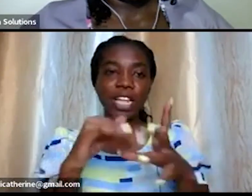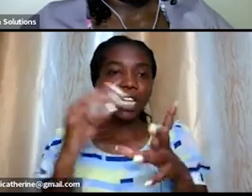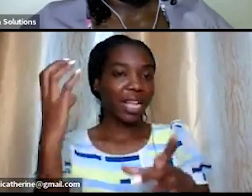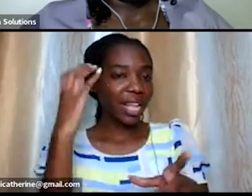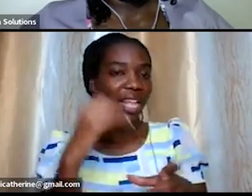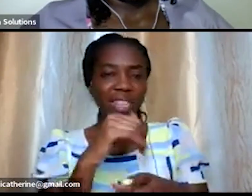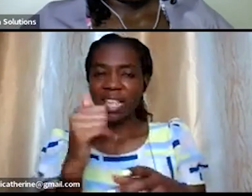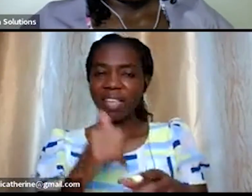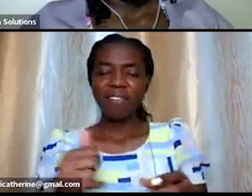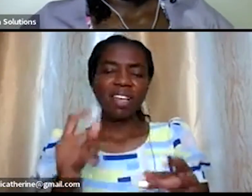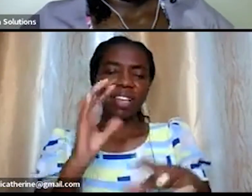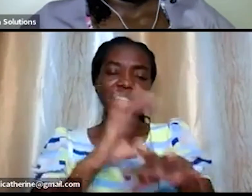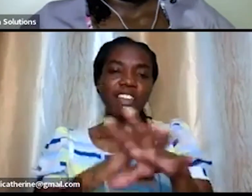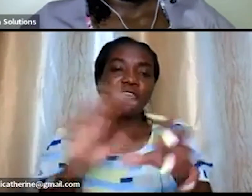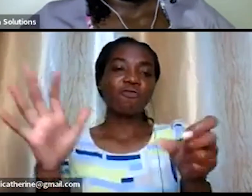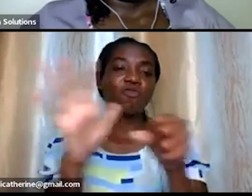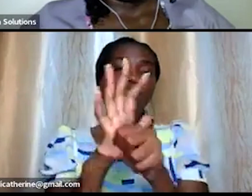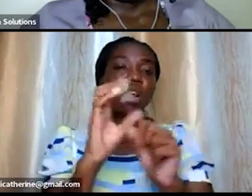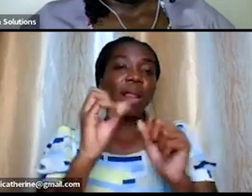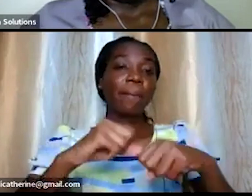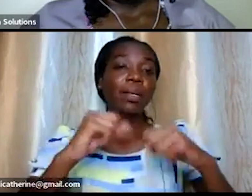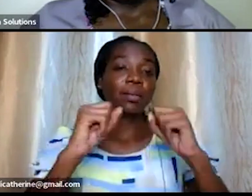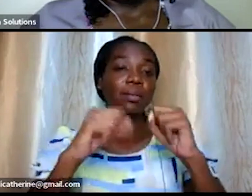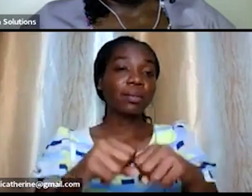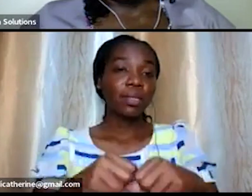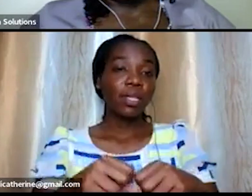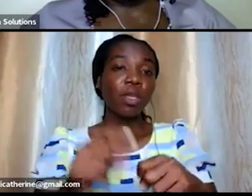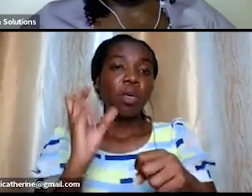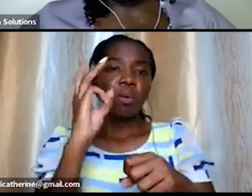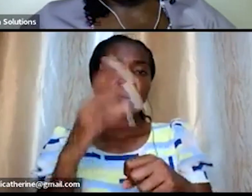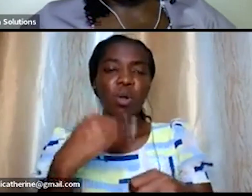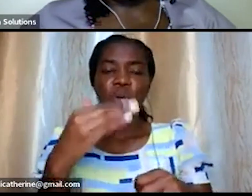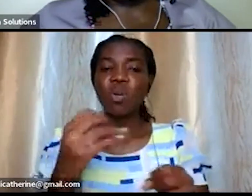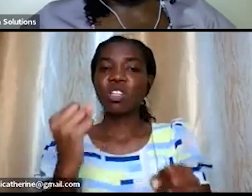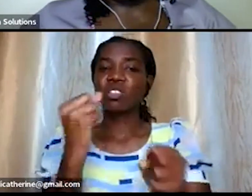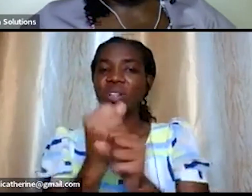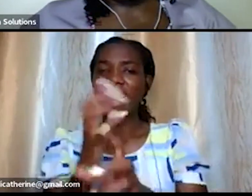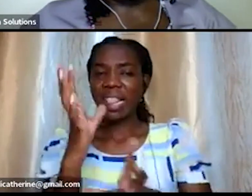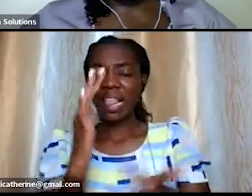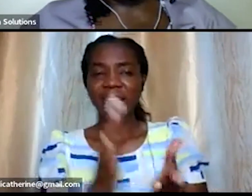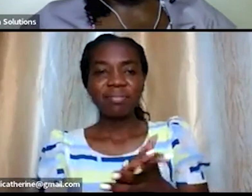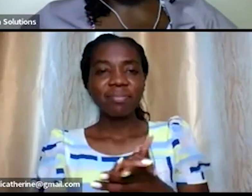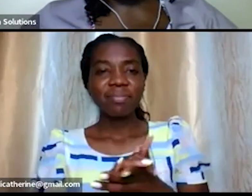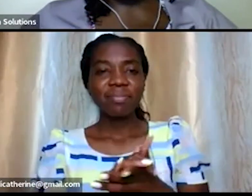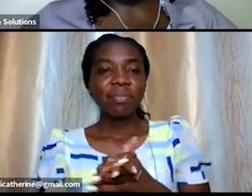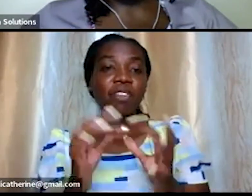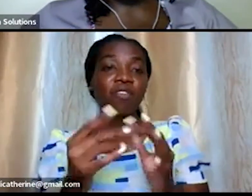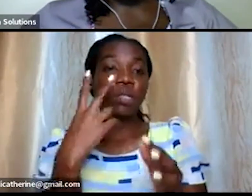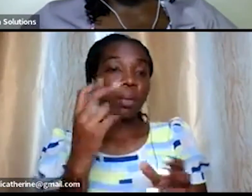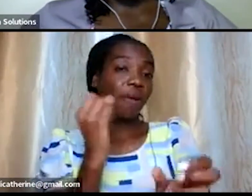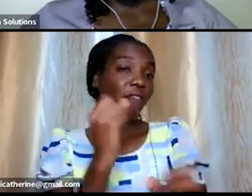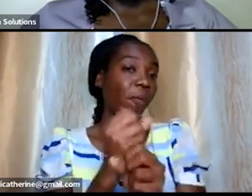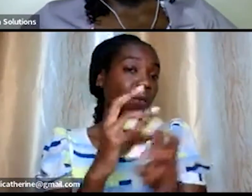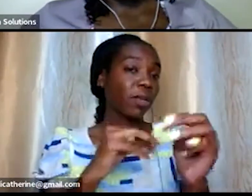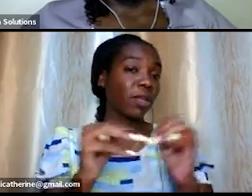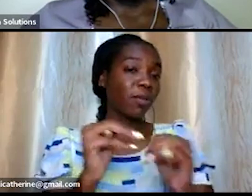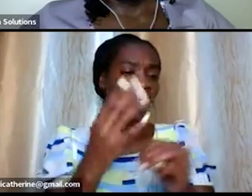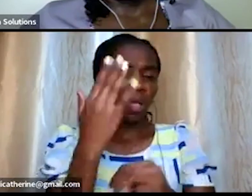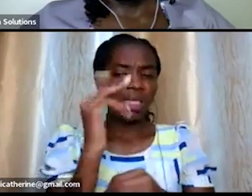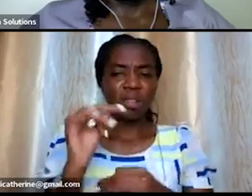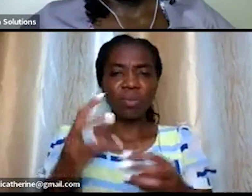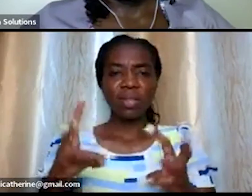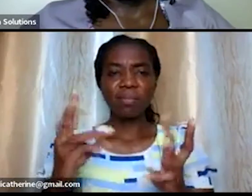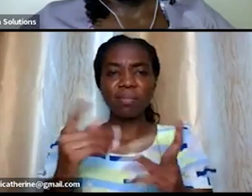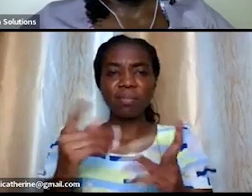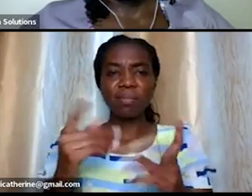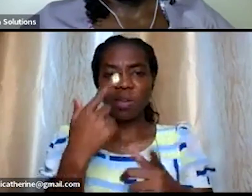potential. There will always be an outlier. If you look at the bell curve of performance management, why is it the way it is? Because